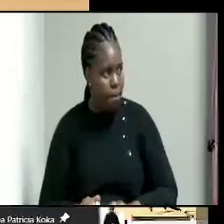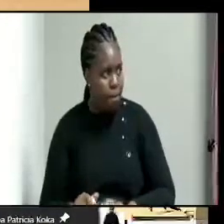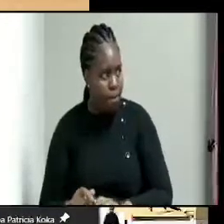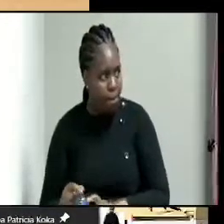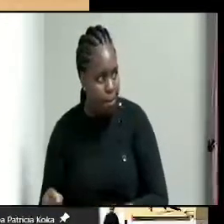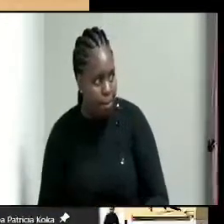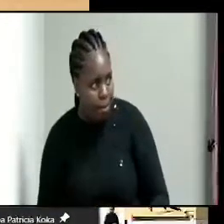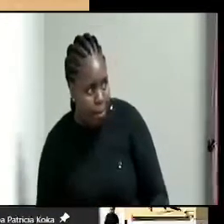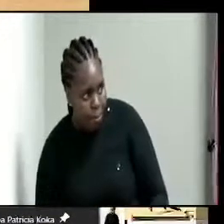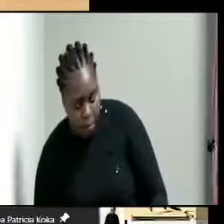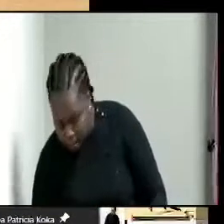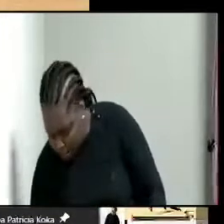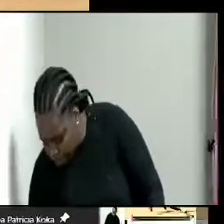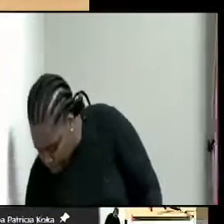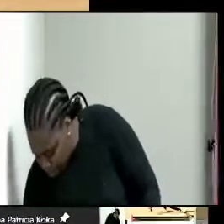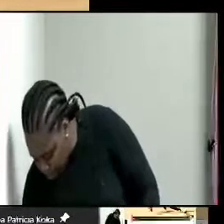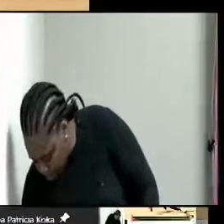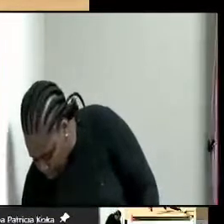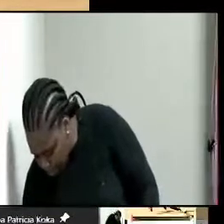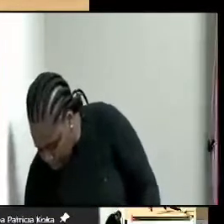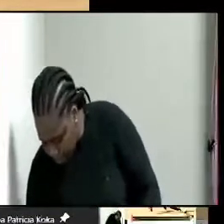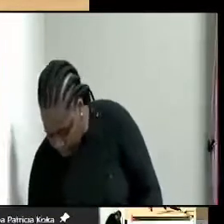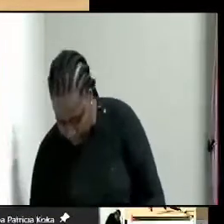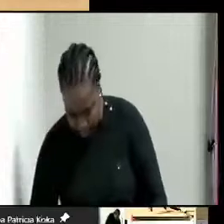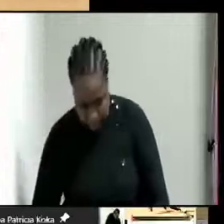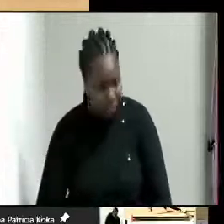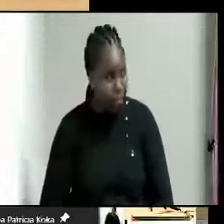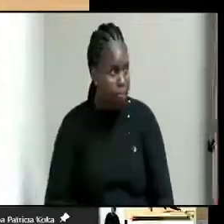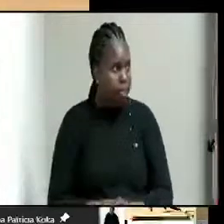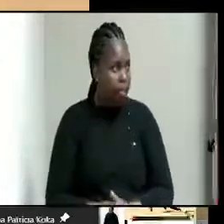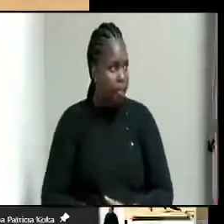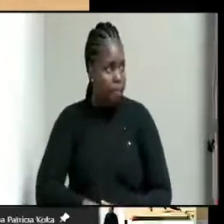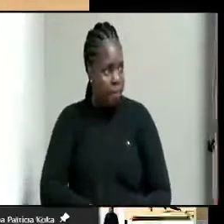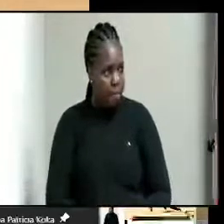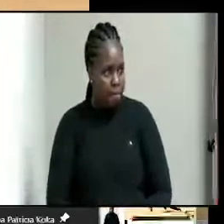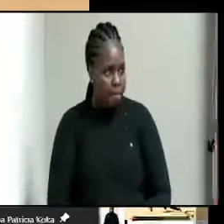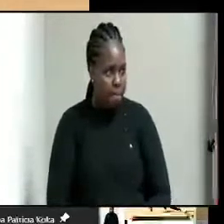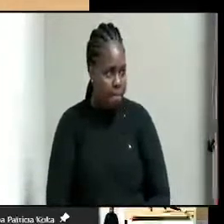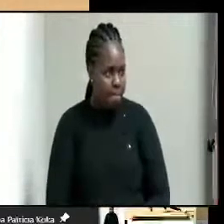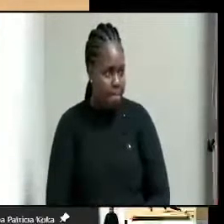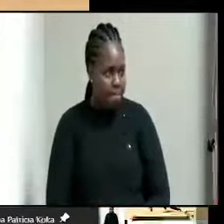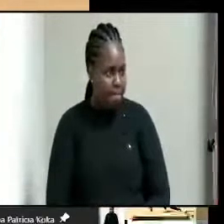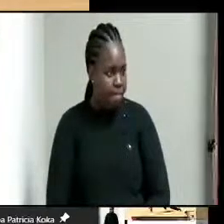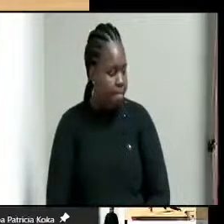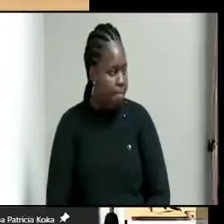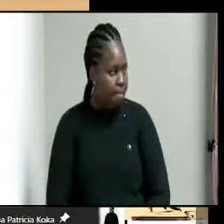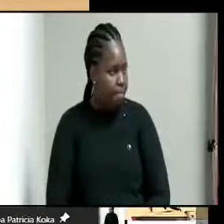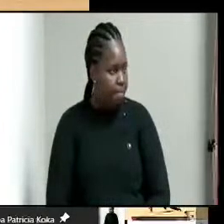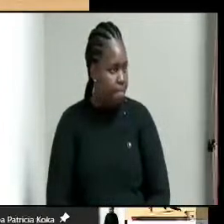a multiple overlapping deprivation analysis.